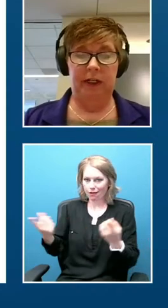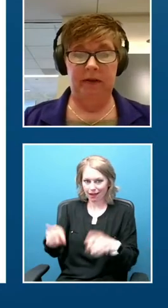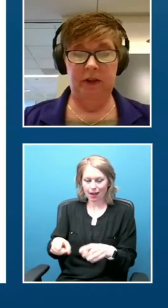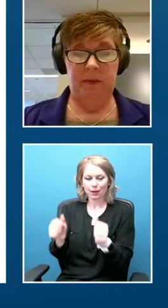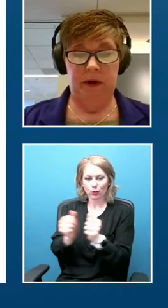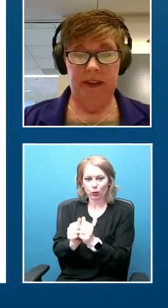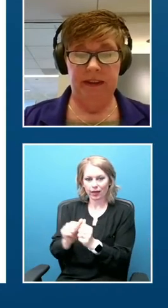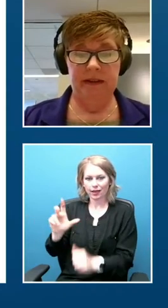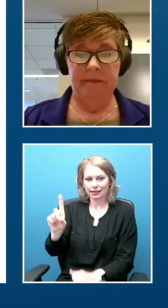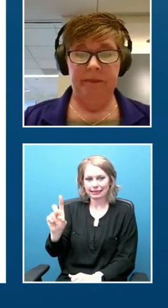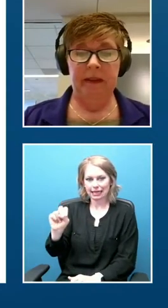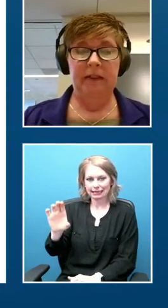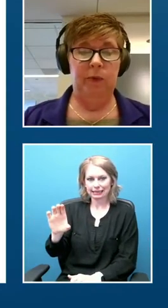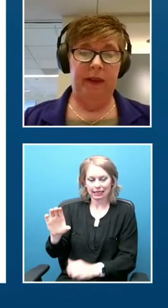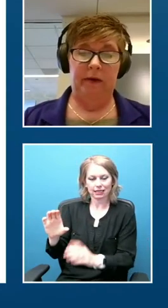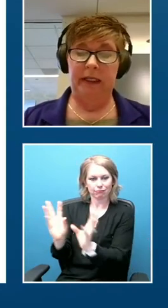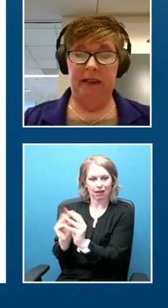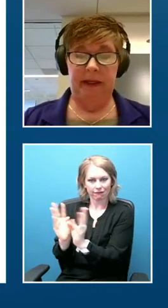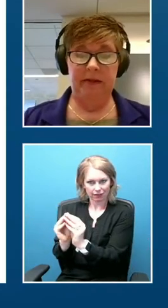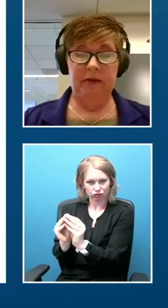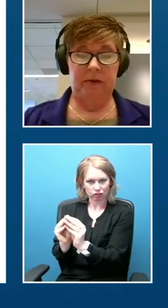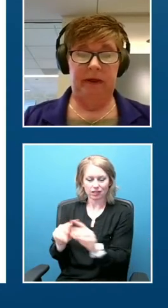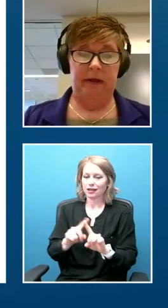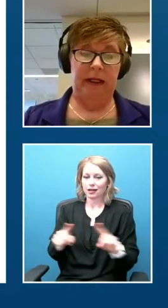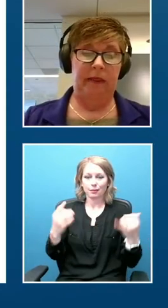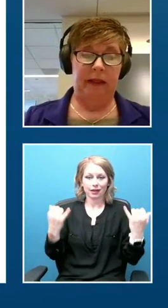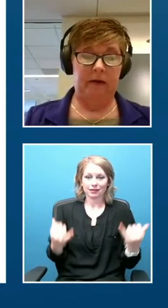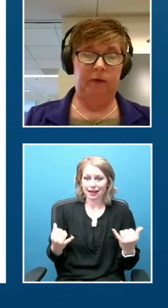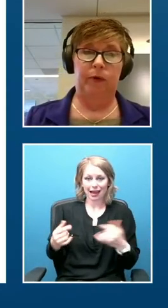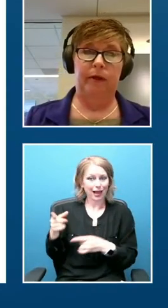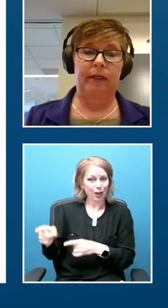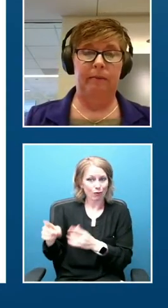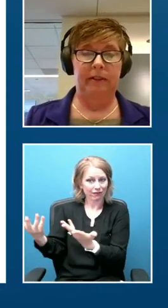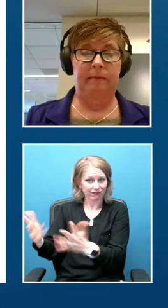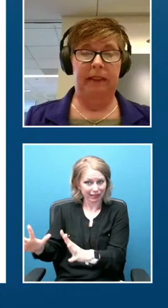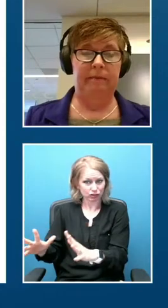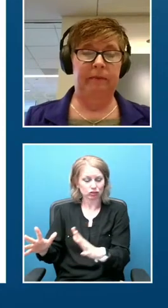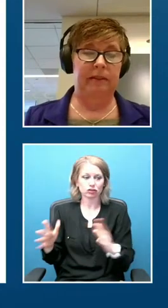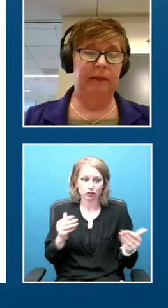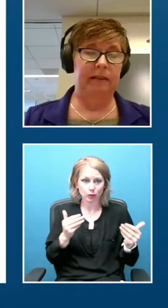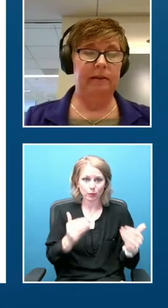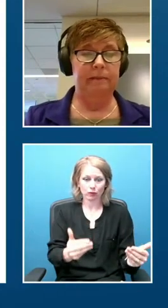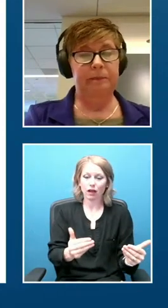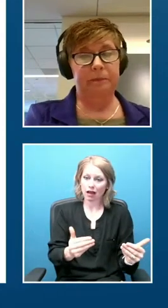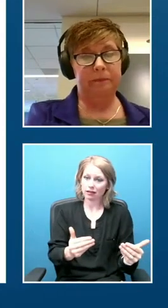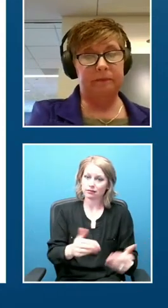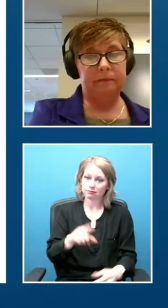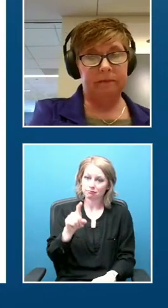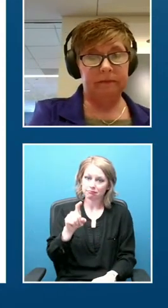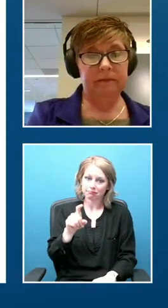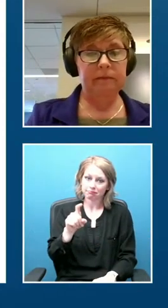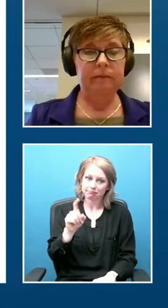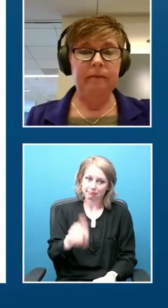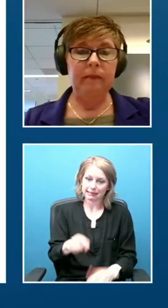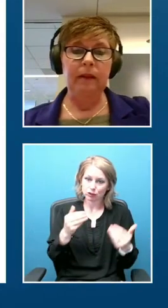of the challenged parties is without any basis or merit, and therefore it must be dismissed.